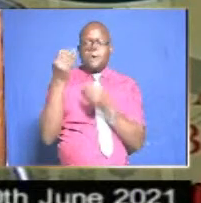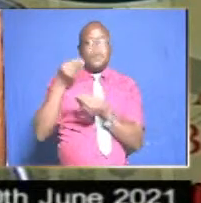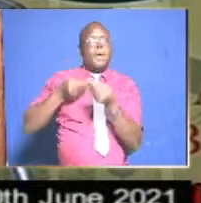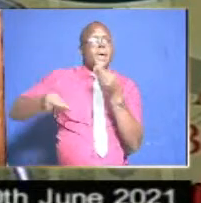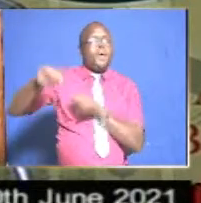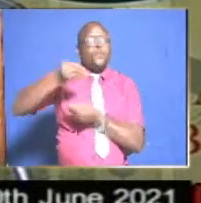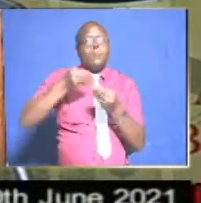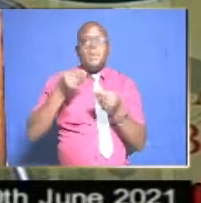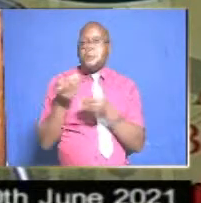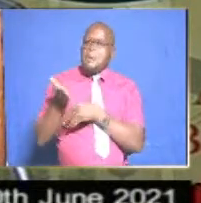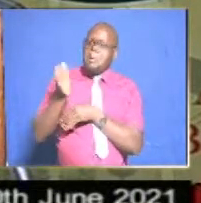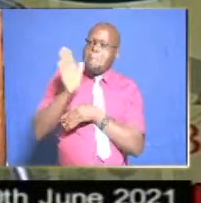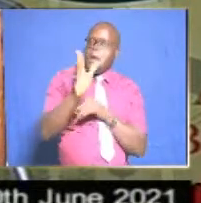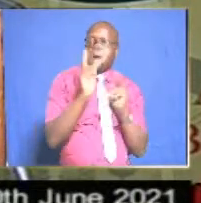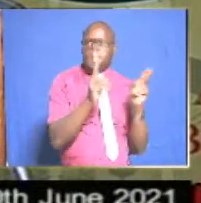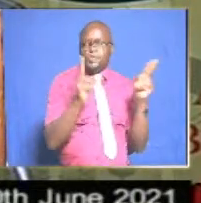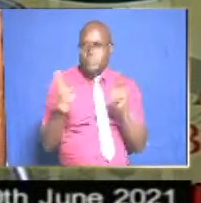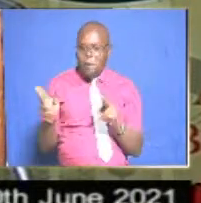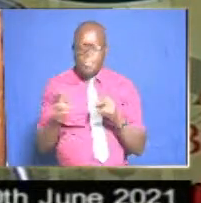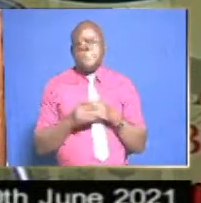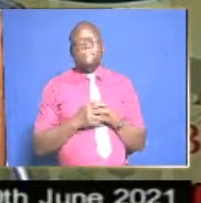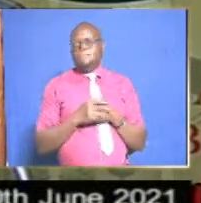recovery. First,